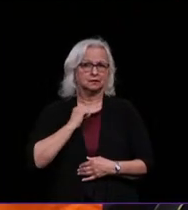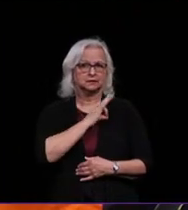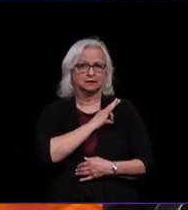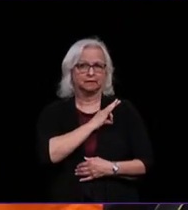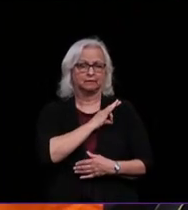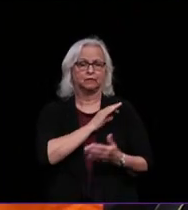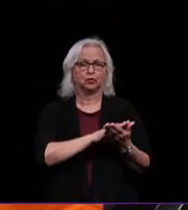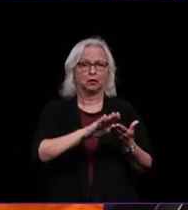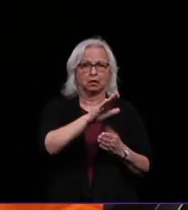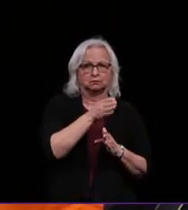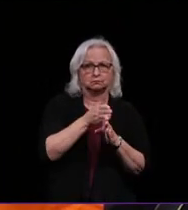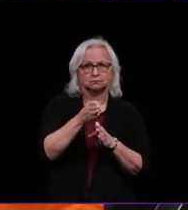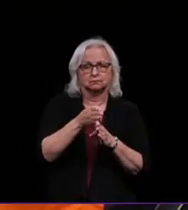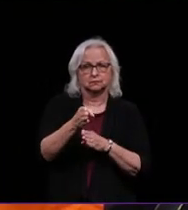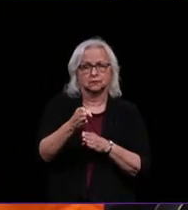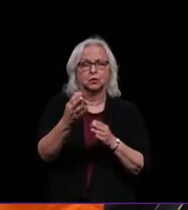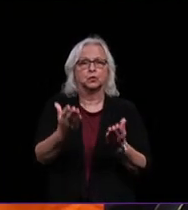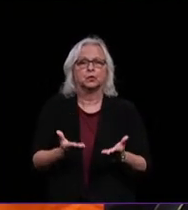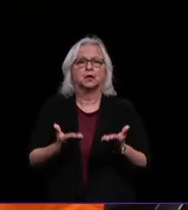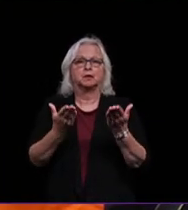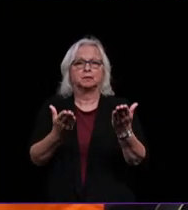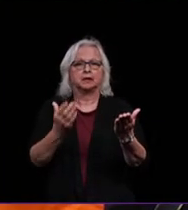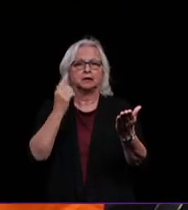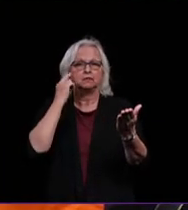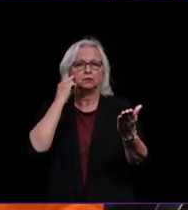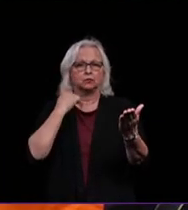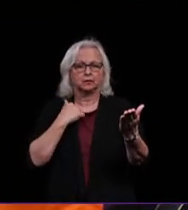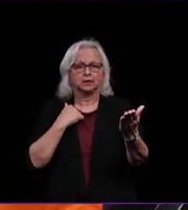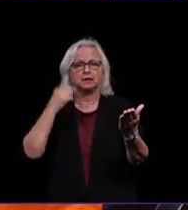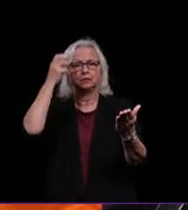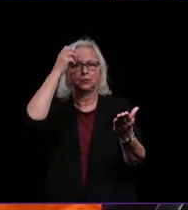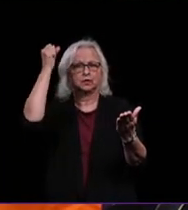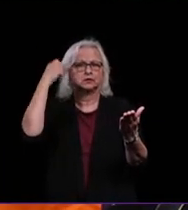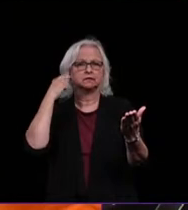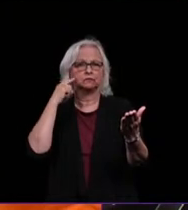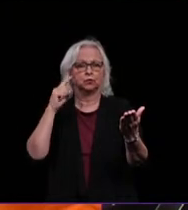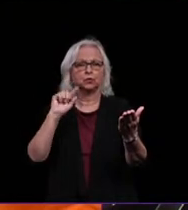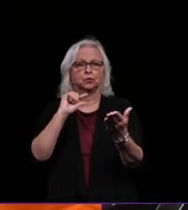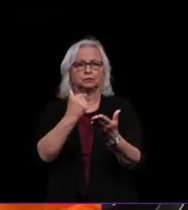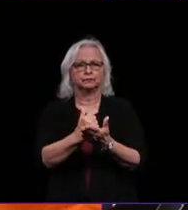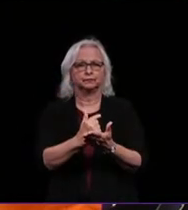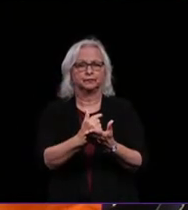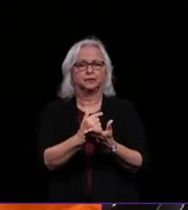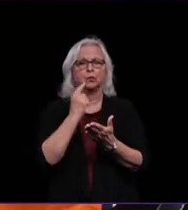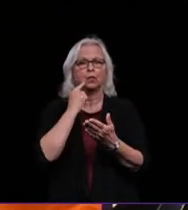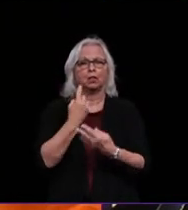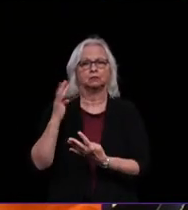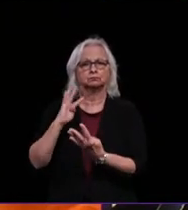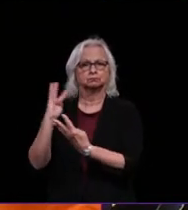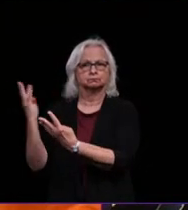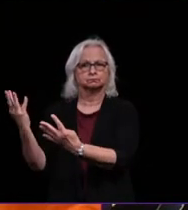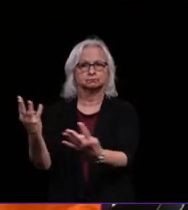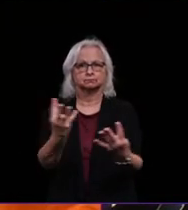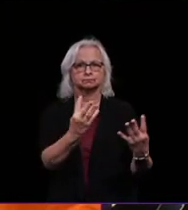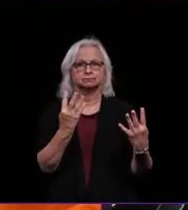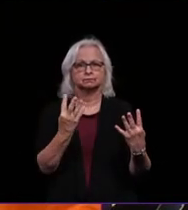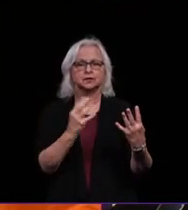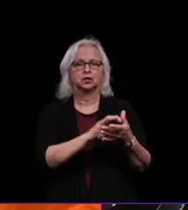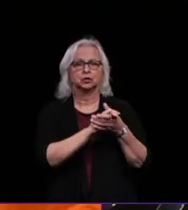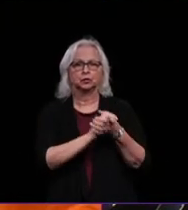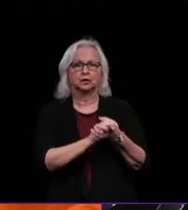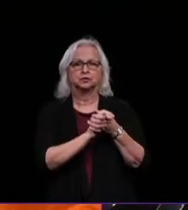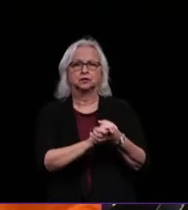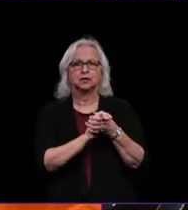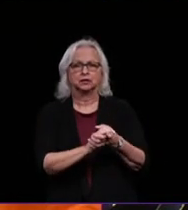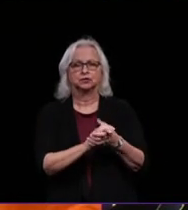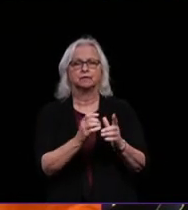and schools have recommended to the Provost and to the President for graduation will come forward to receive the congratulations of